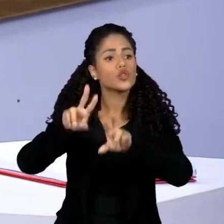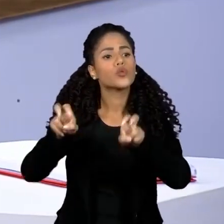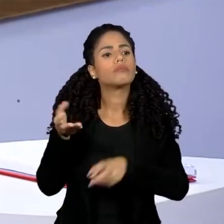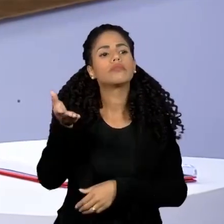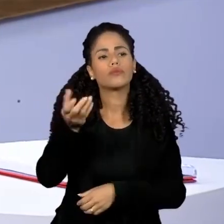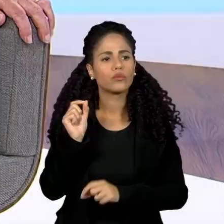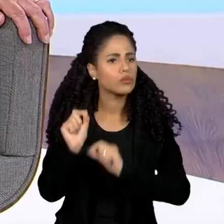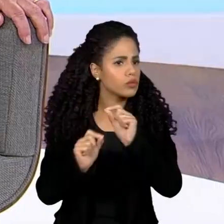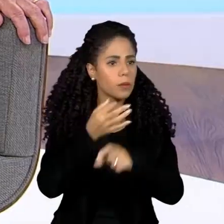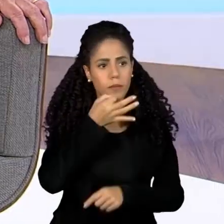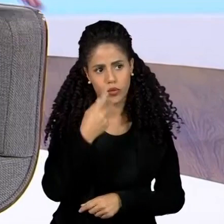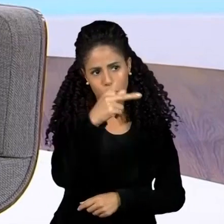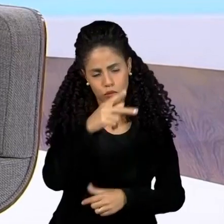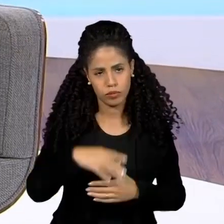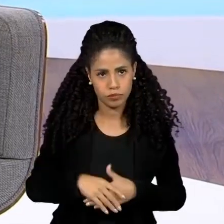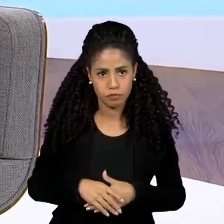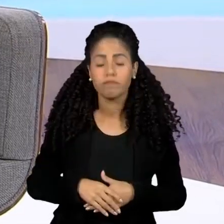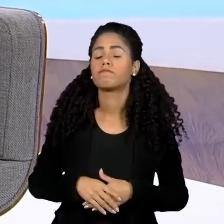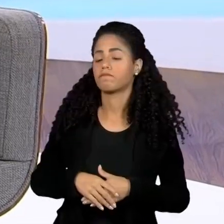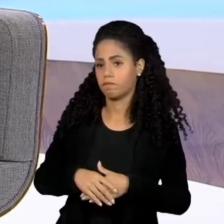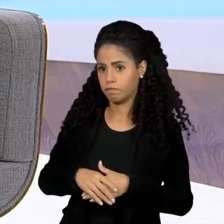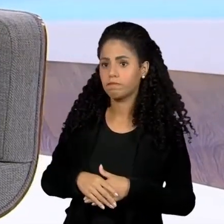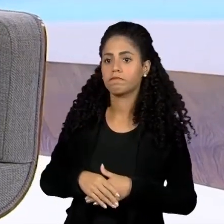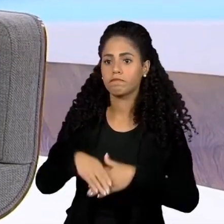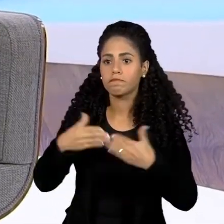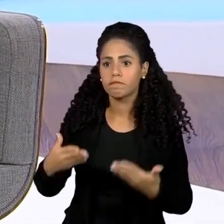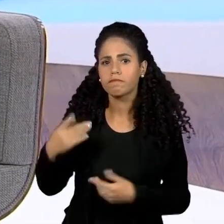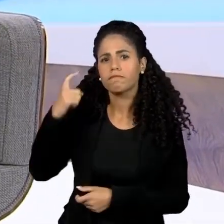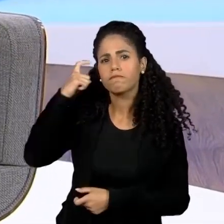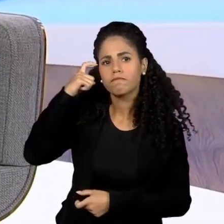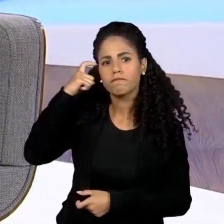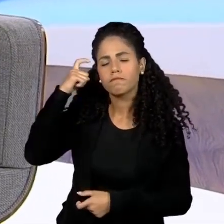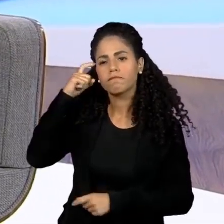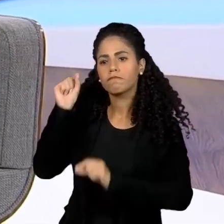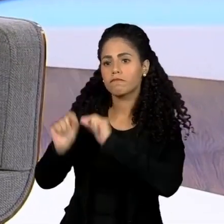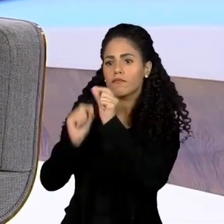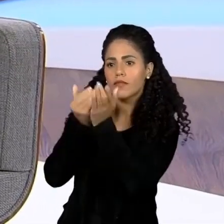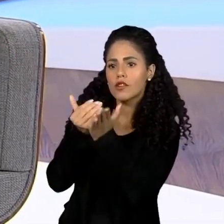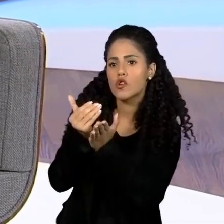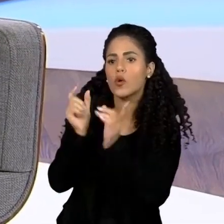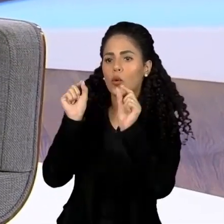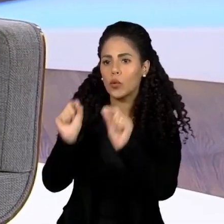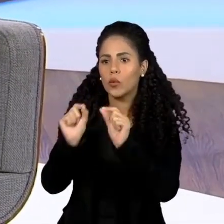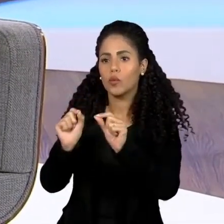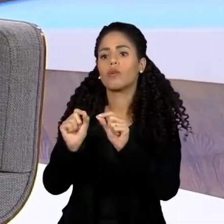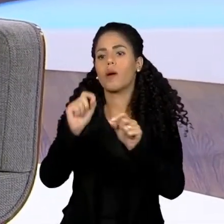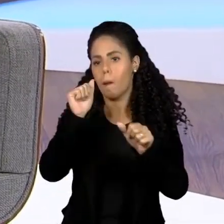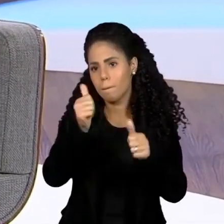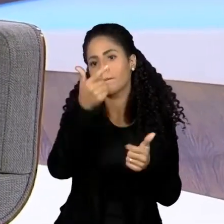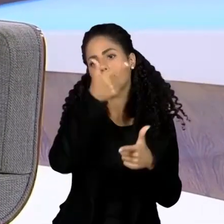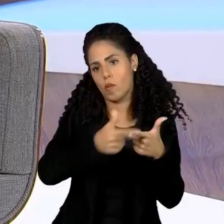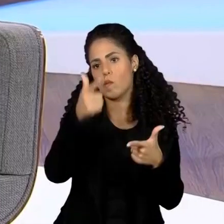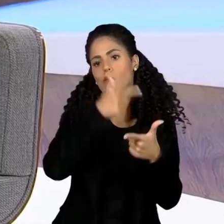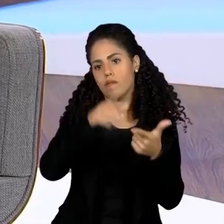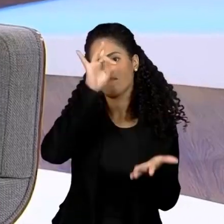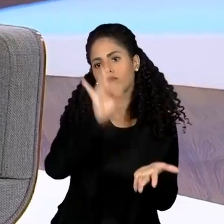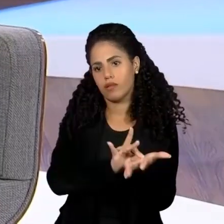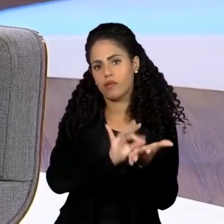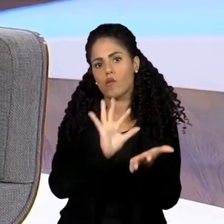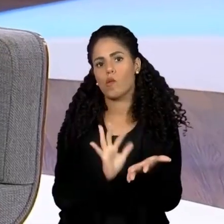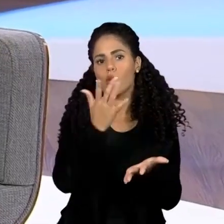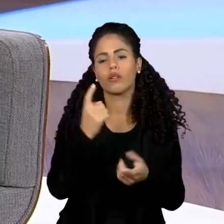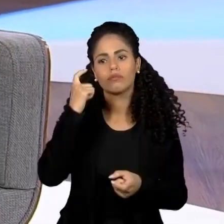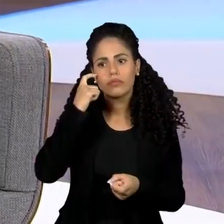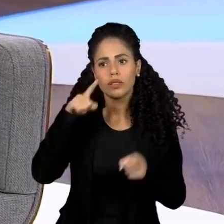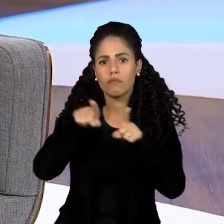isso? Well, let me first say that I think it's a real problem that what I call